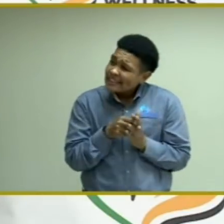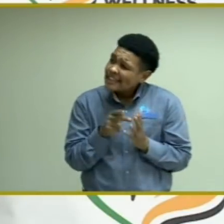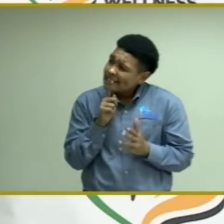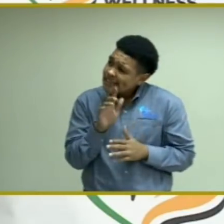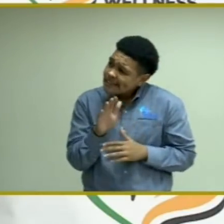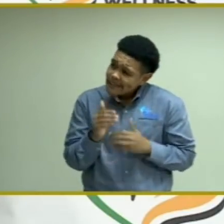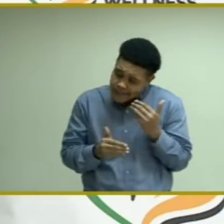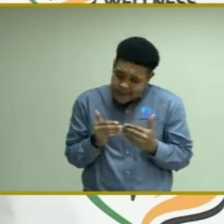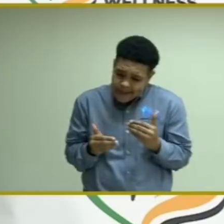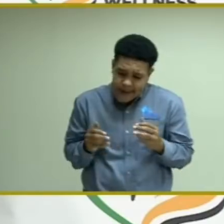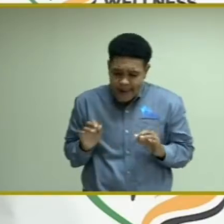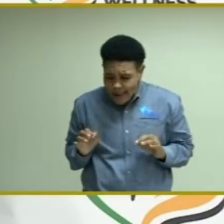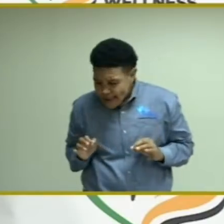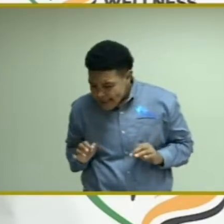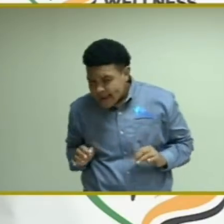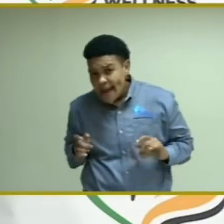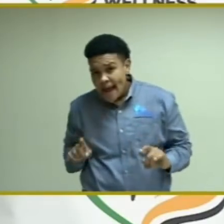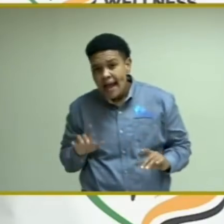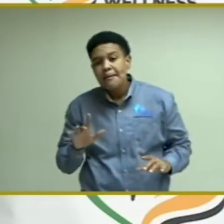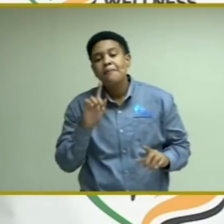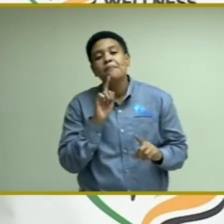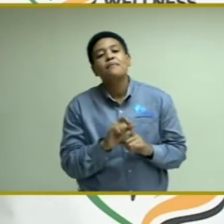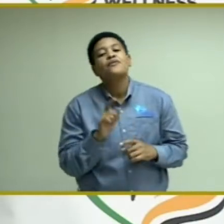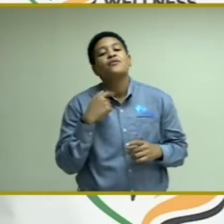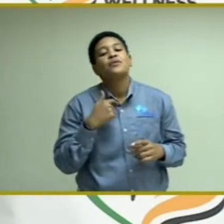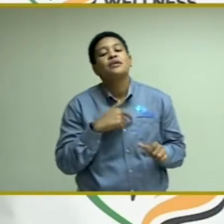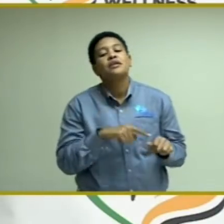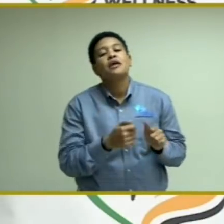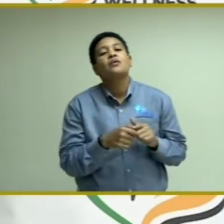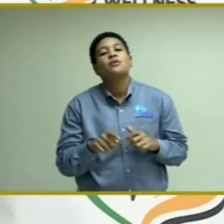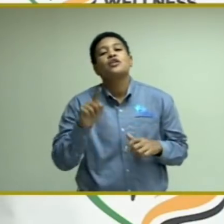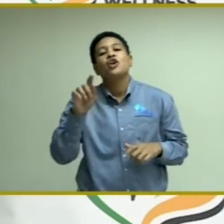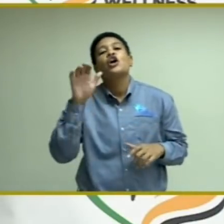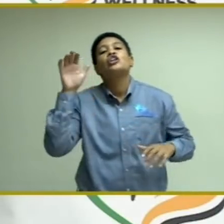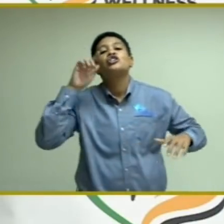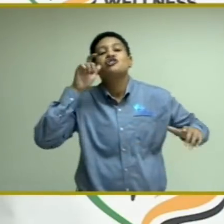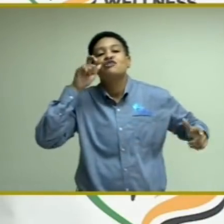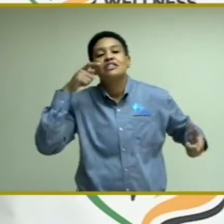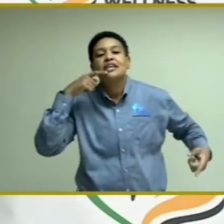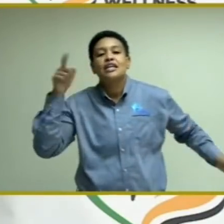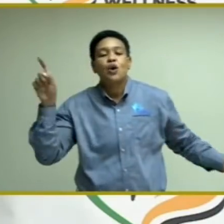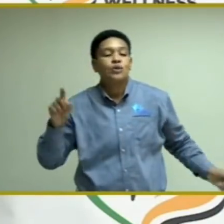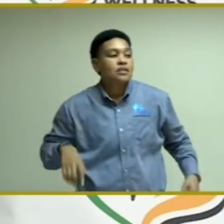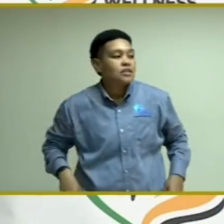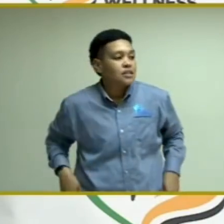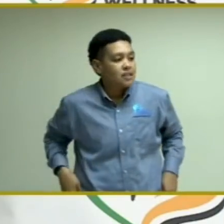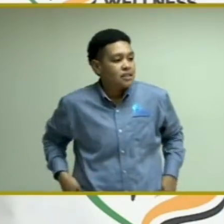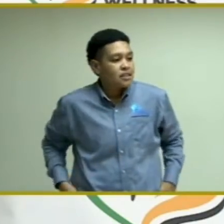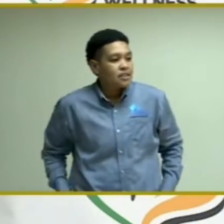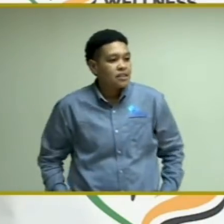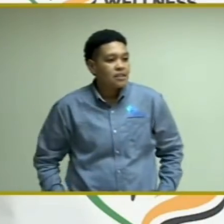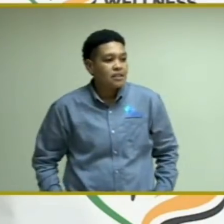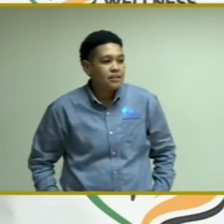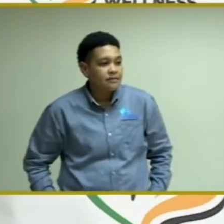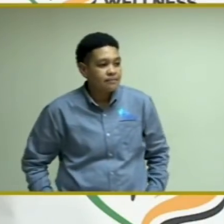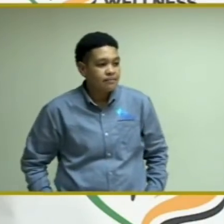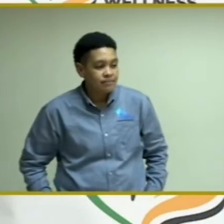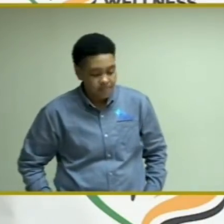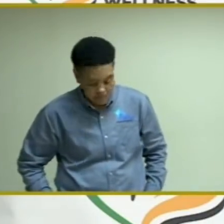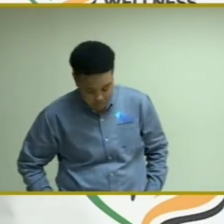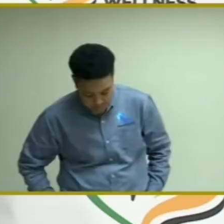process. And we're starting with this 100 as announced. All right, Dr. Ennis, you want to speak to